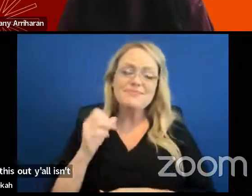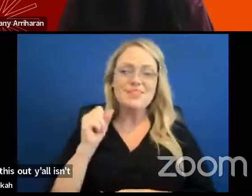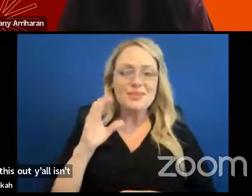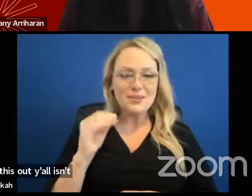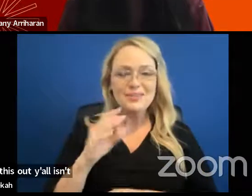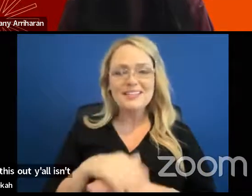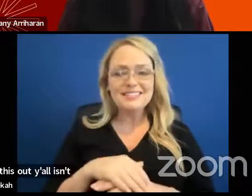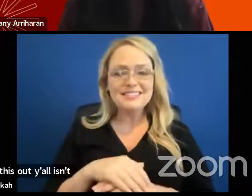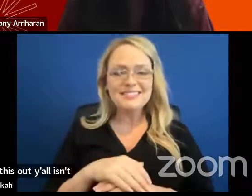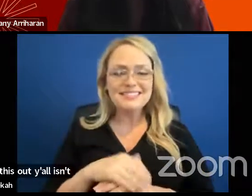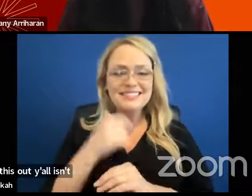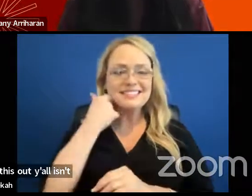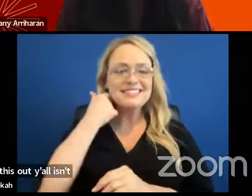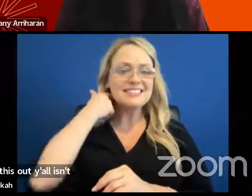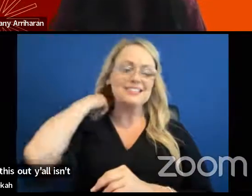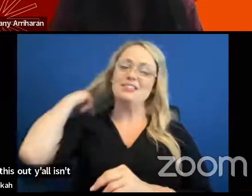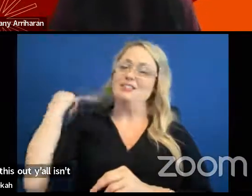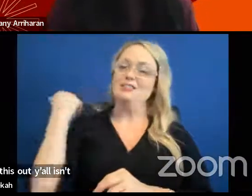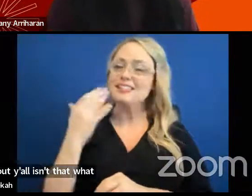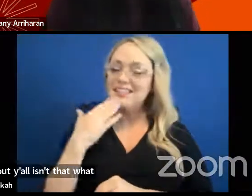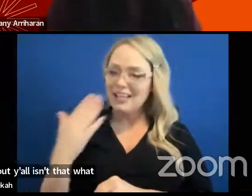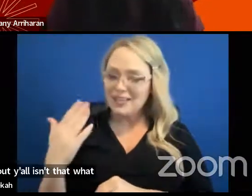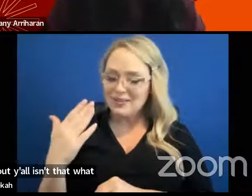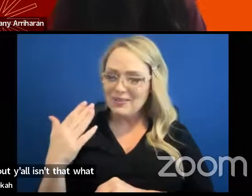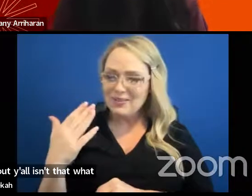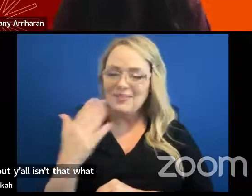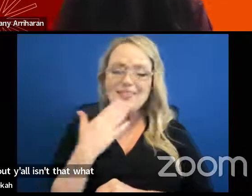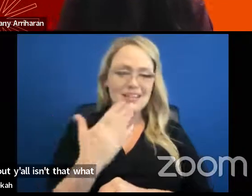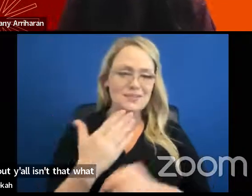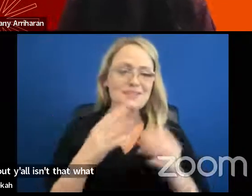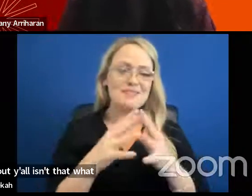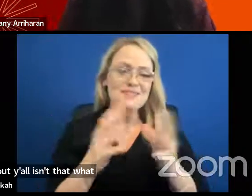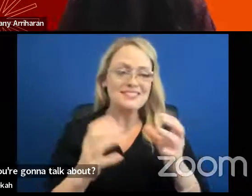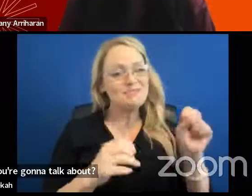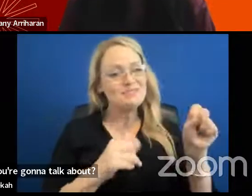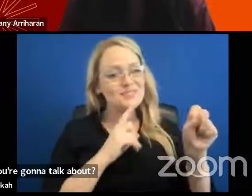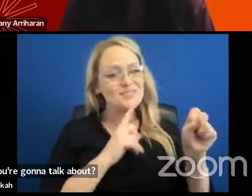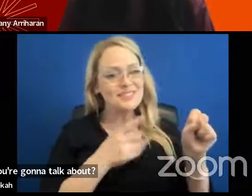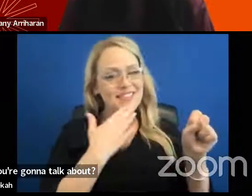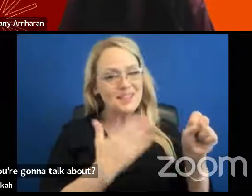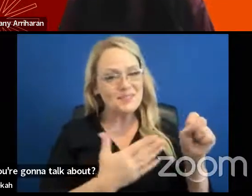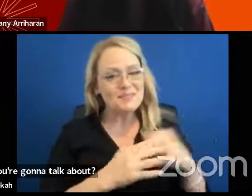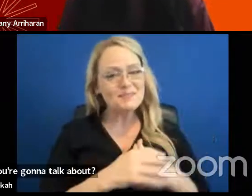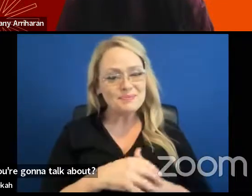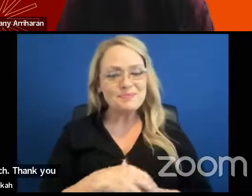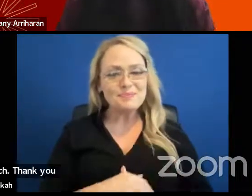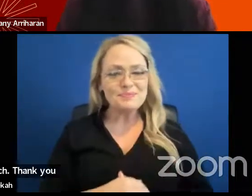about it. So. Thank you very much. Yeah. Thank you.